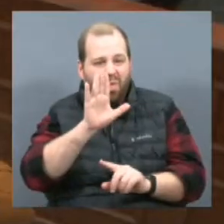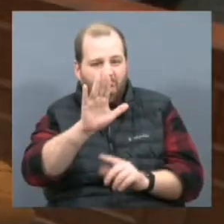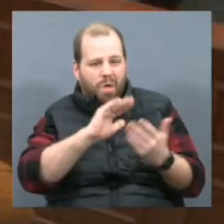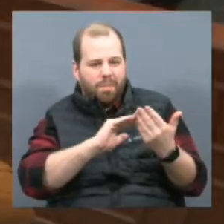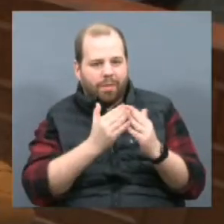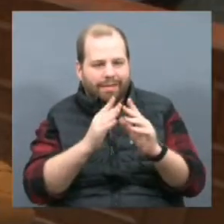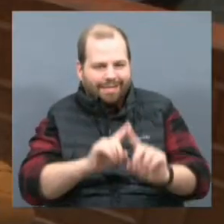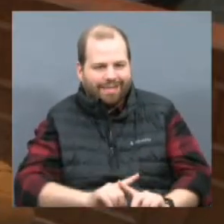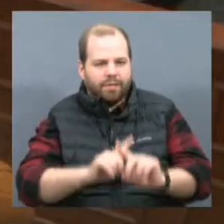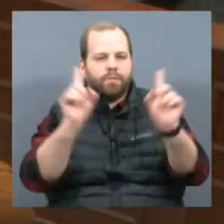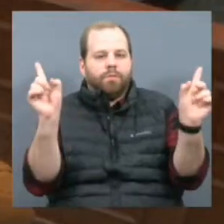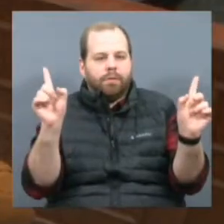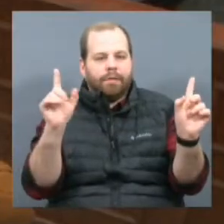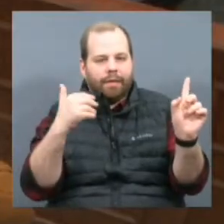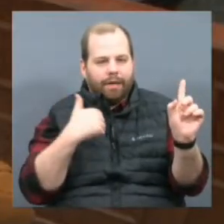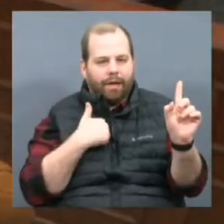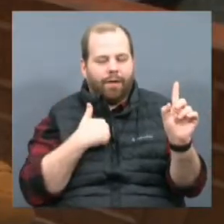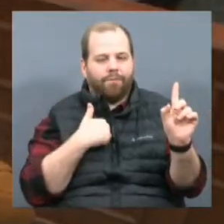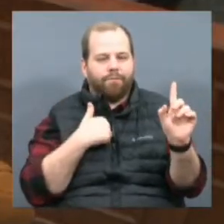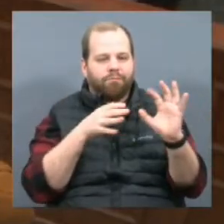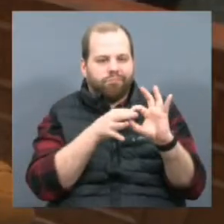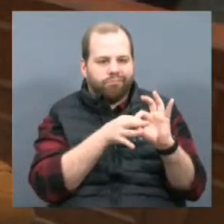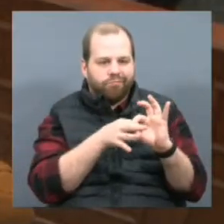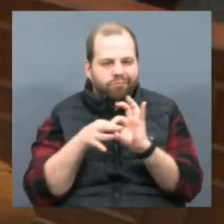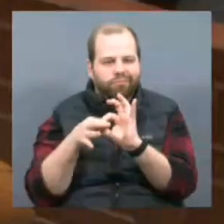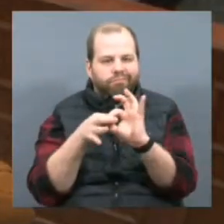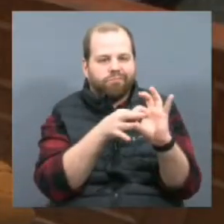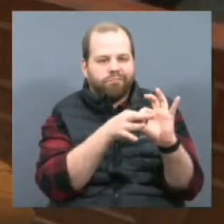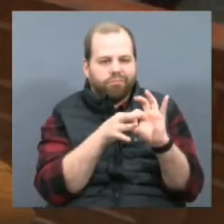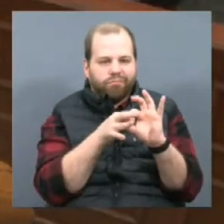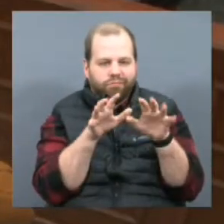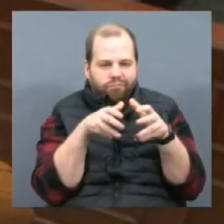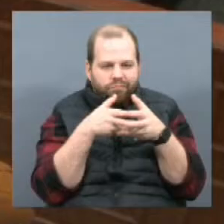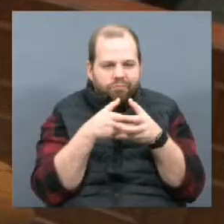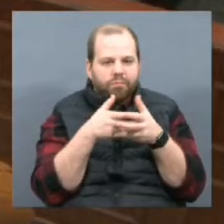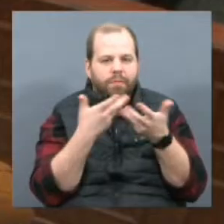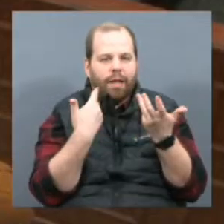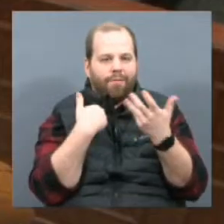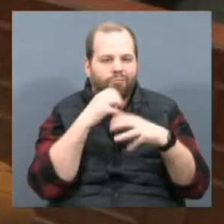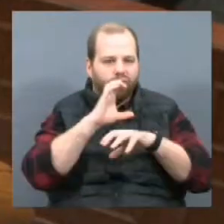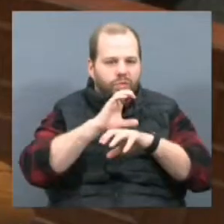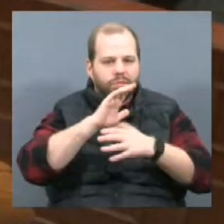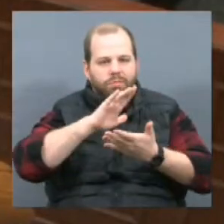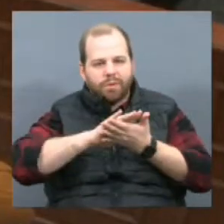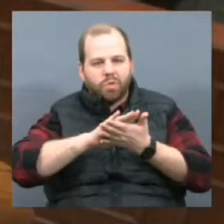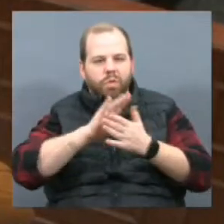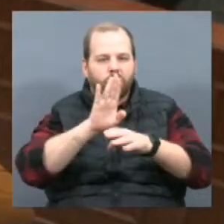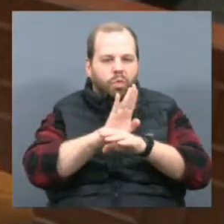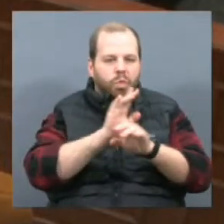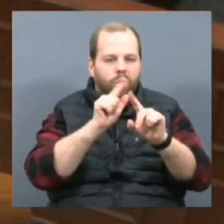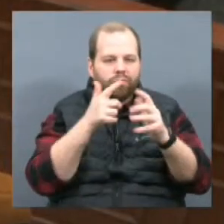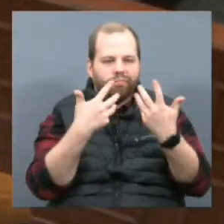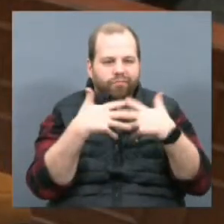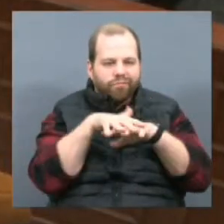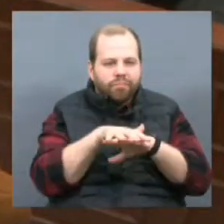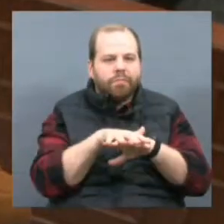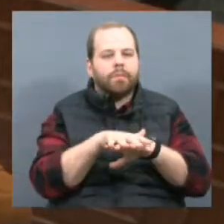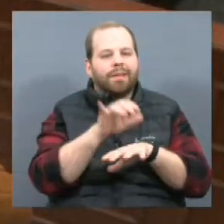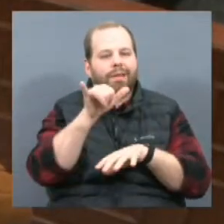have a neighborhood that coexists with all these different businesses and churches and schools. And so that's